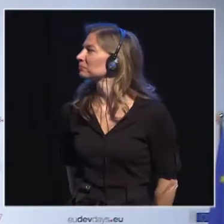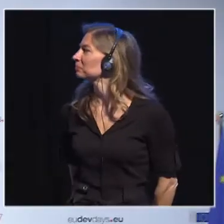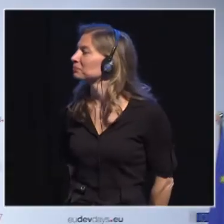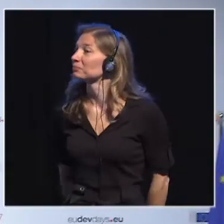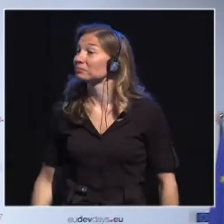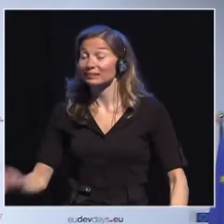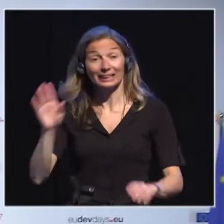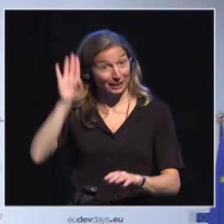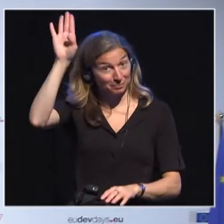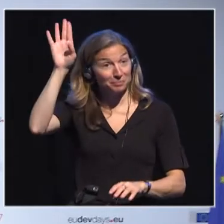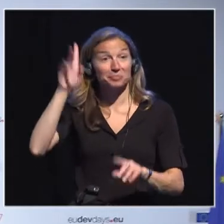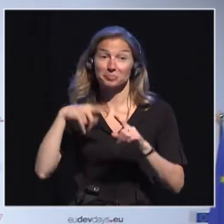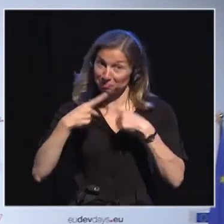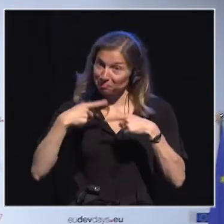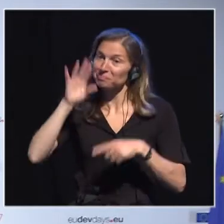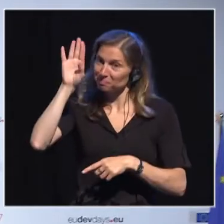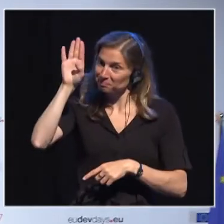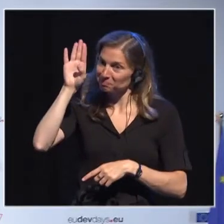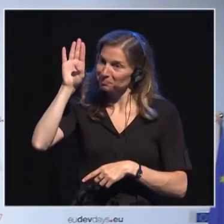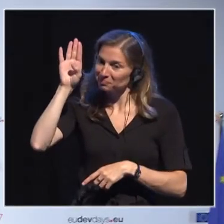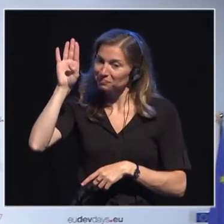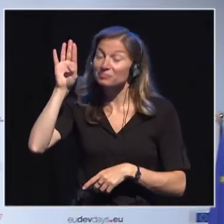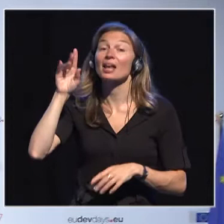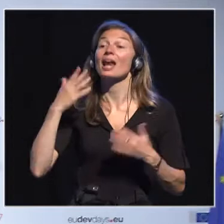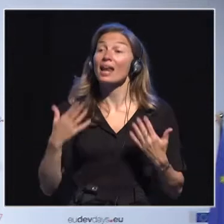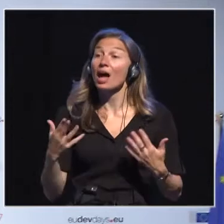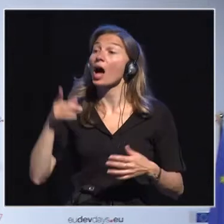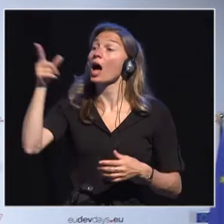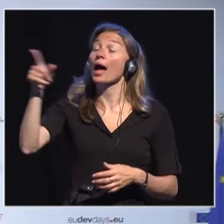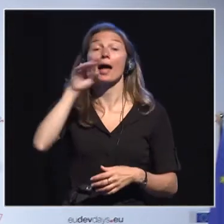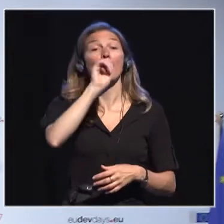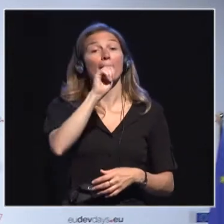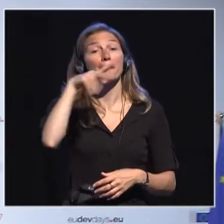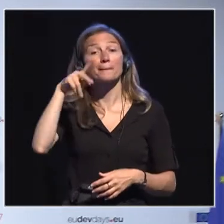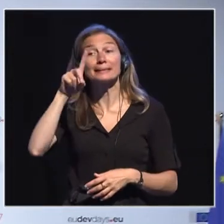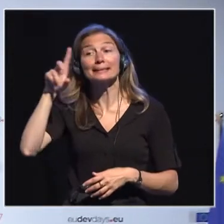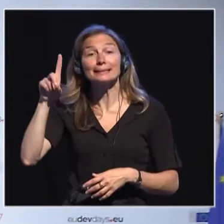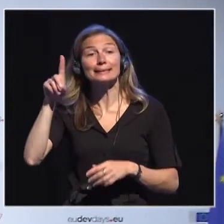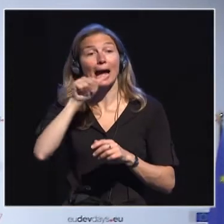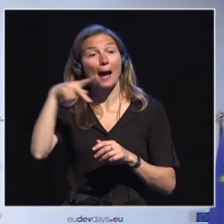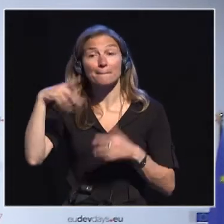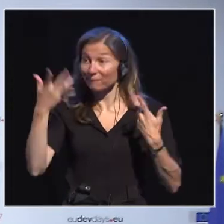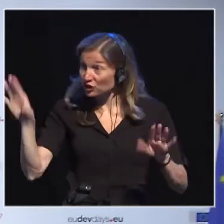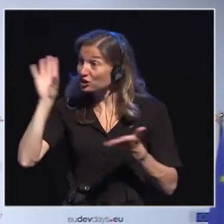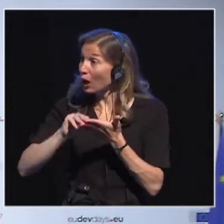Okay, keep your hands up. Keep your hands up if you have downloaded the EDD app.